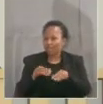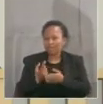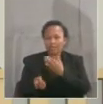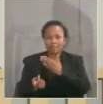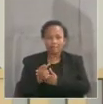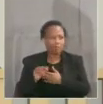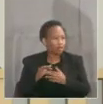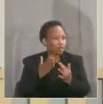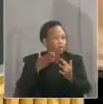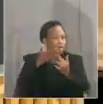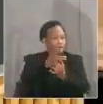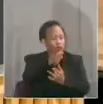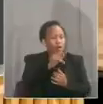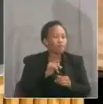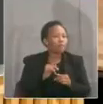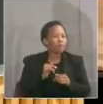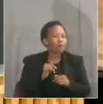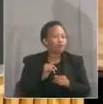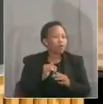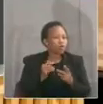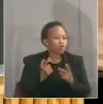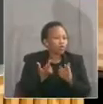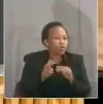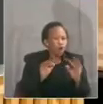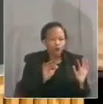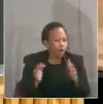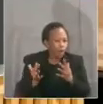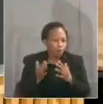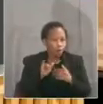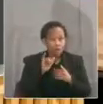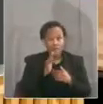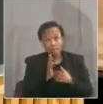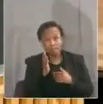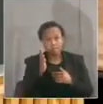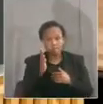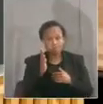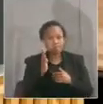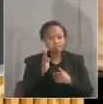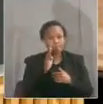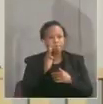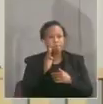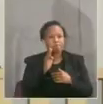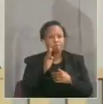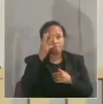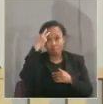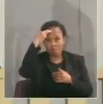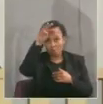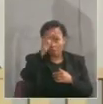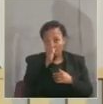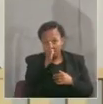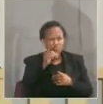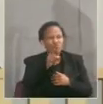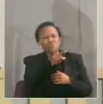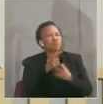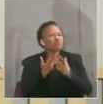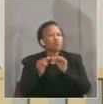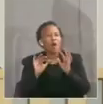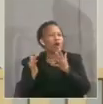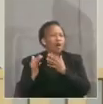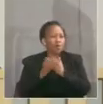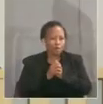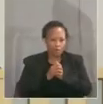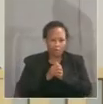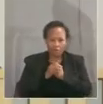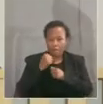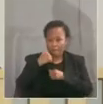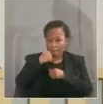So practically, how would you do that if you are in Pretoria? Based in Pretoria, I still receive